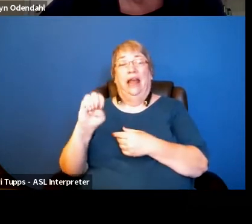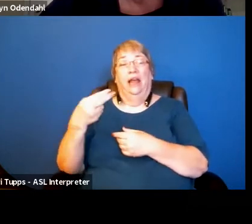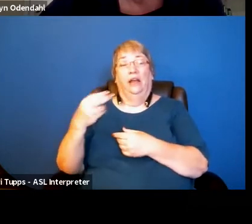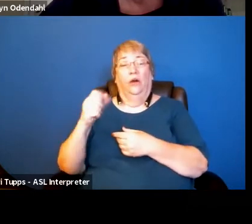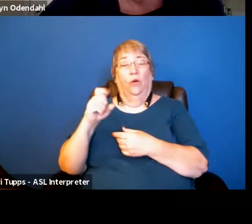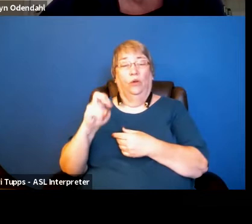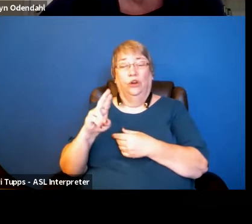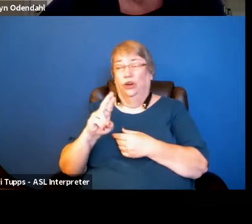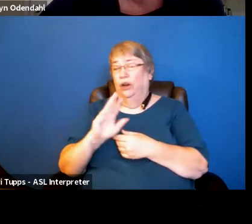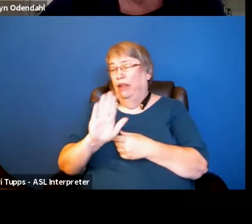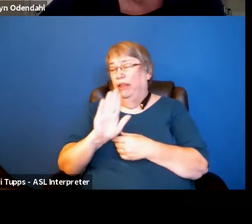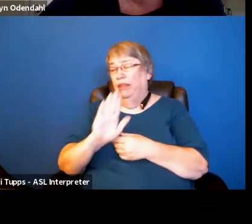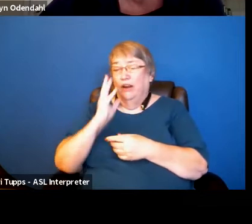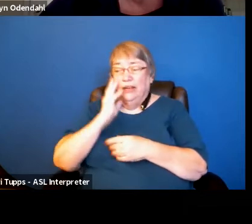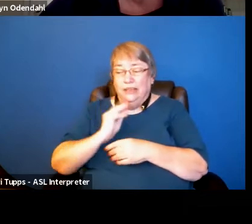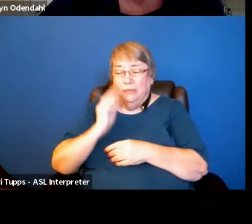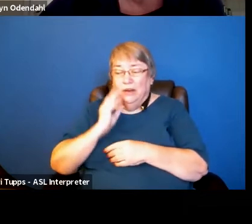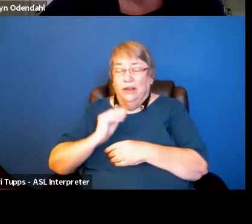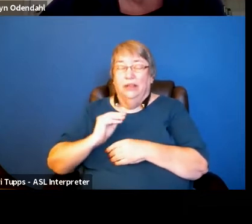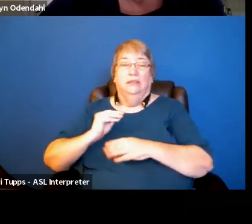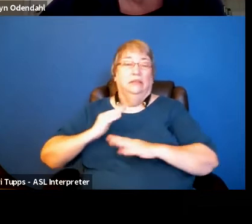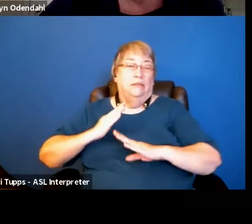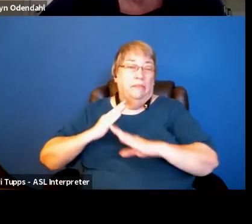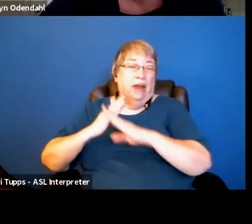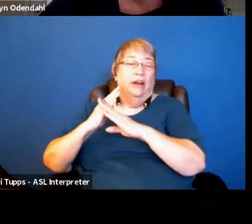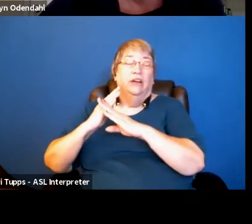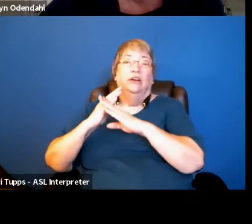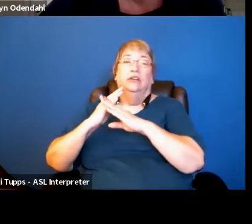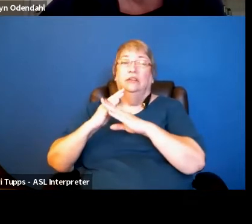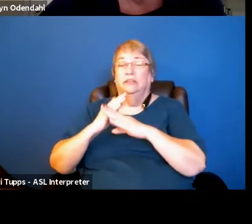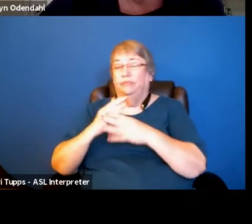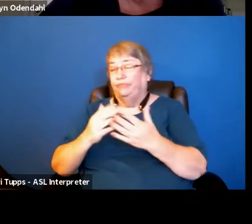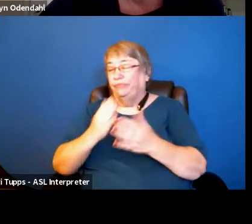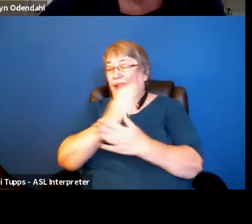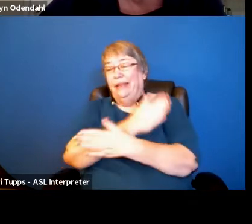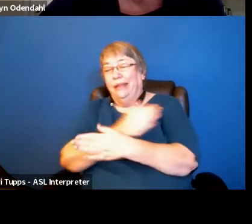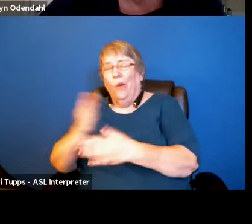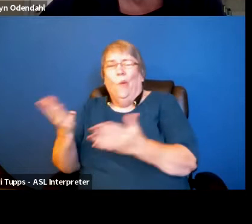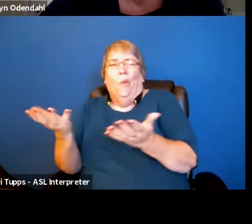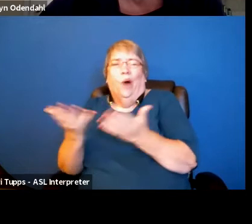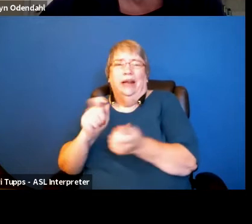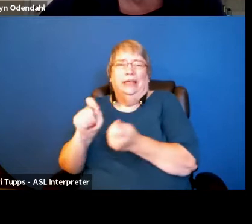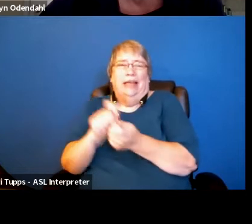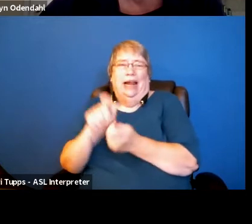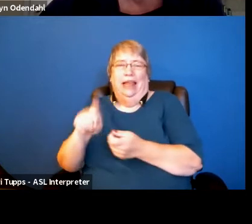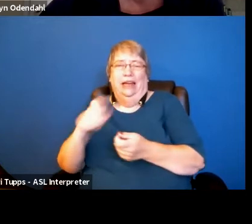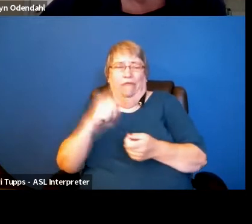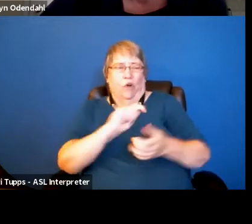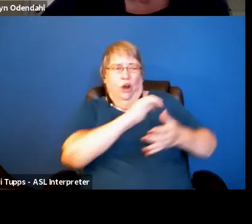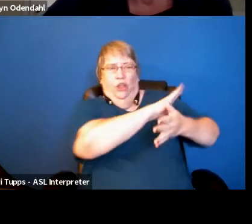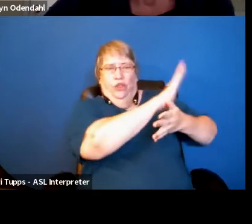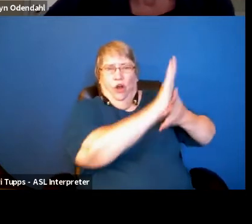the continuum of care needs specific to that population. And then for these